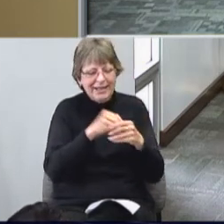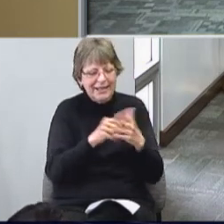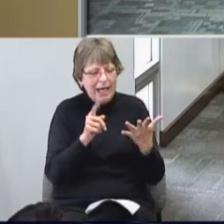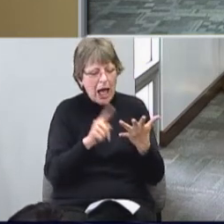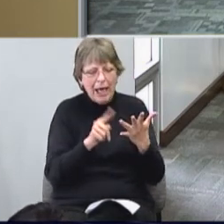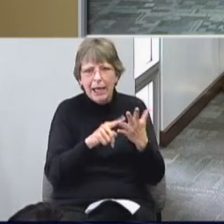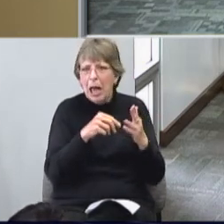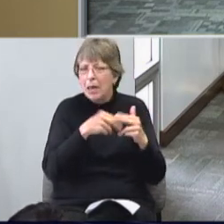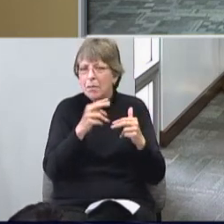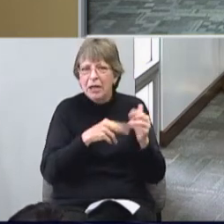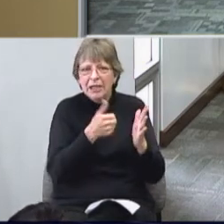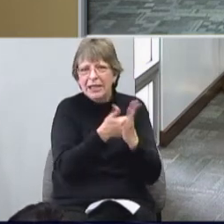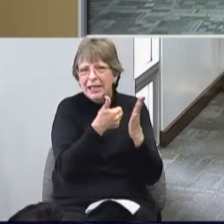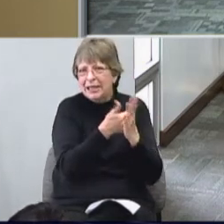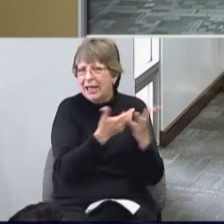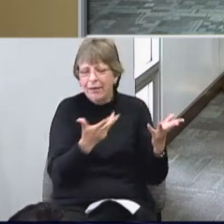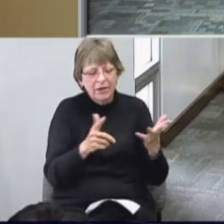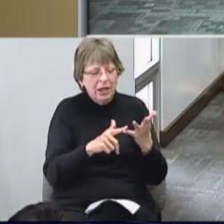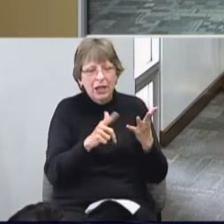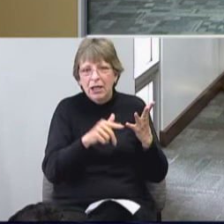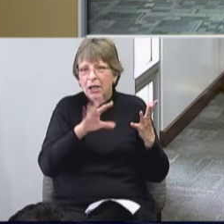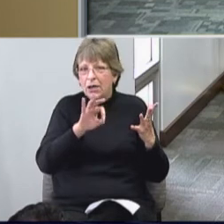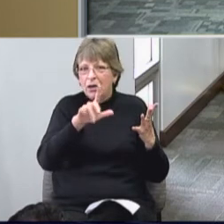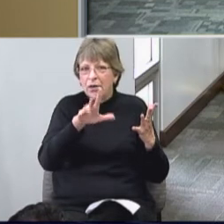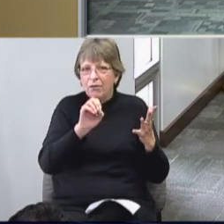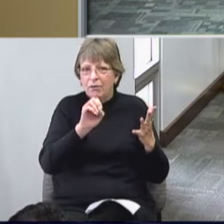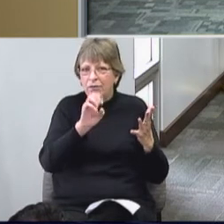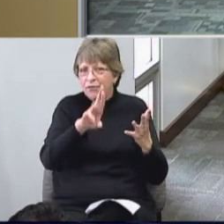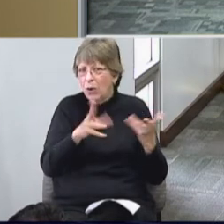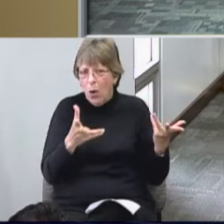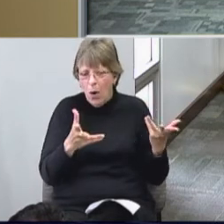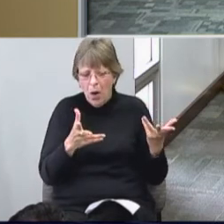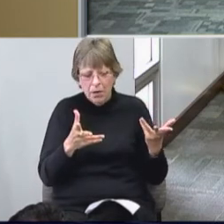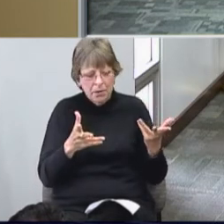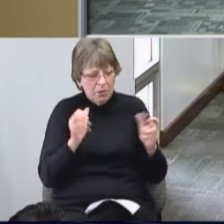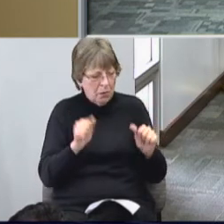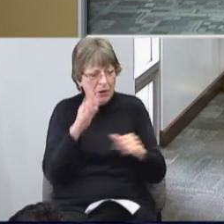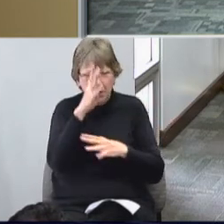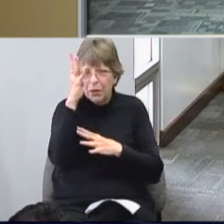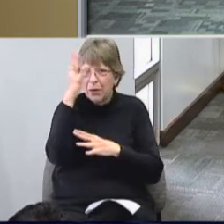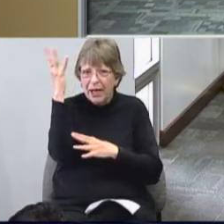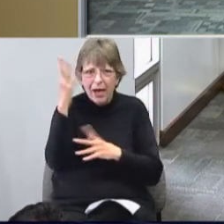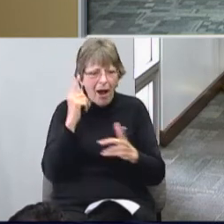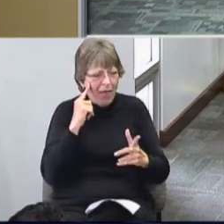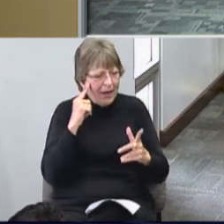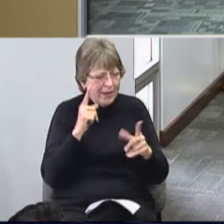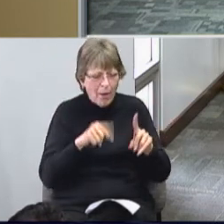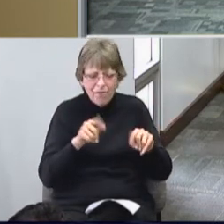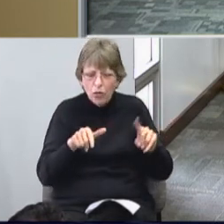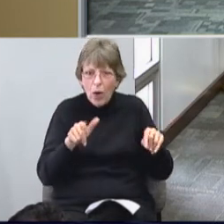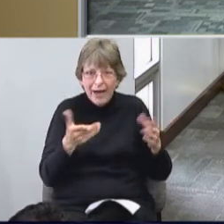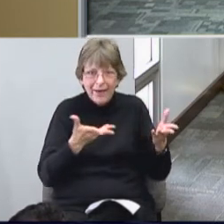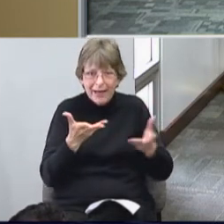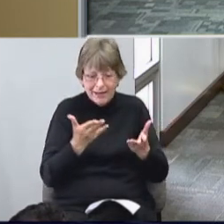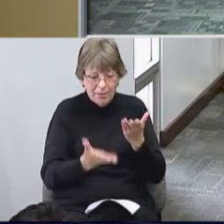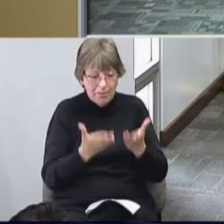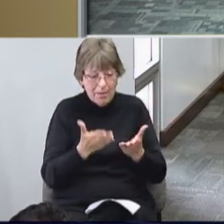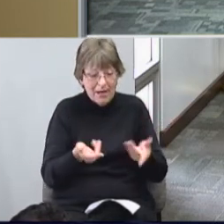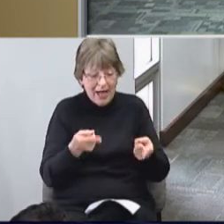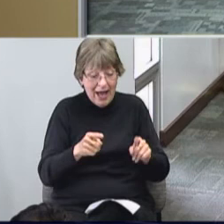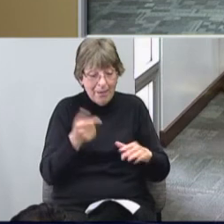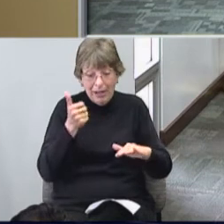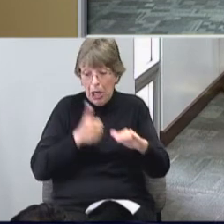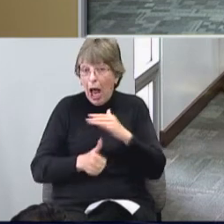building, the floor. We've got a Hall of Fame floor that could be created. I think there's a lot of things that might have happened under the guise of